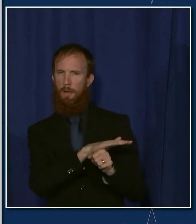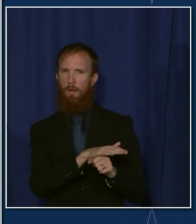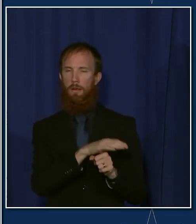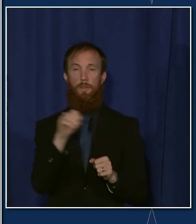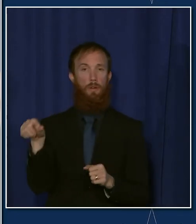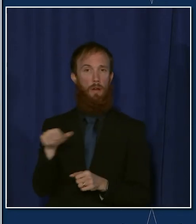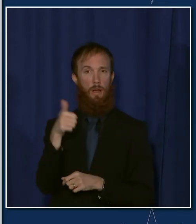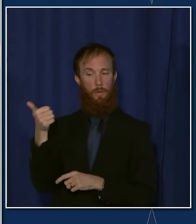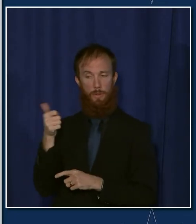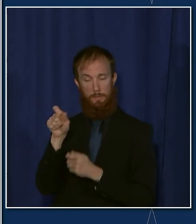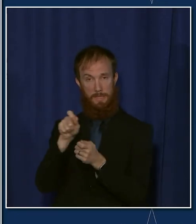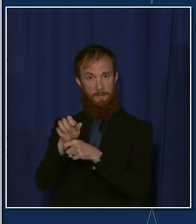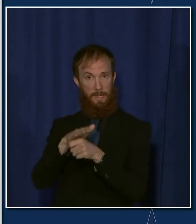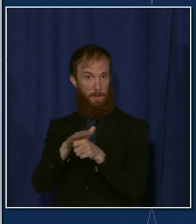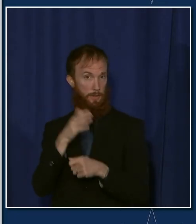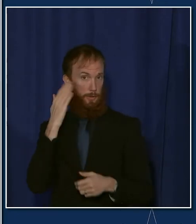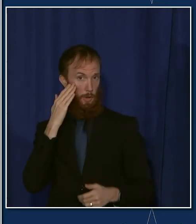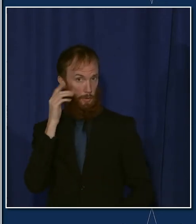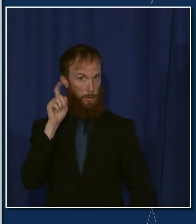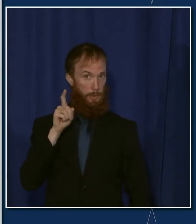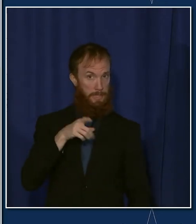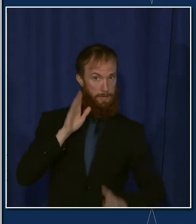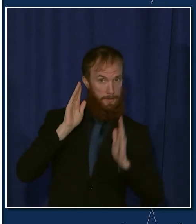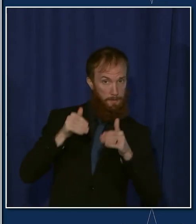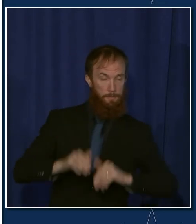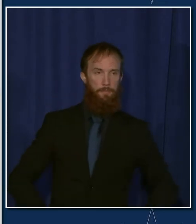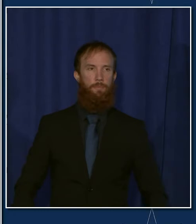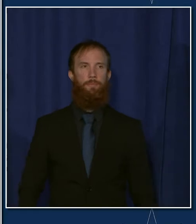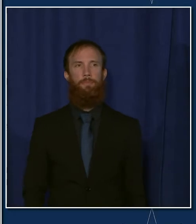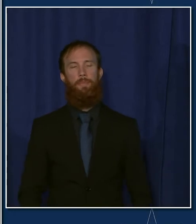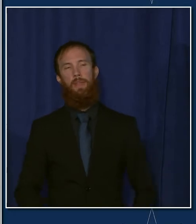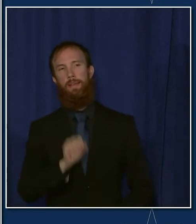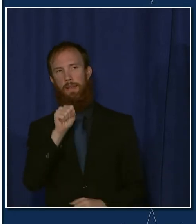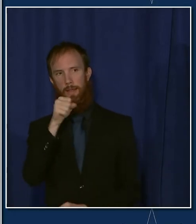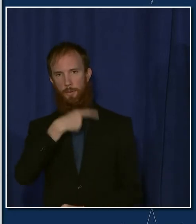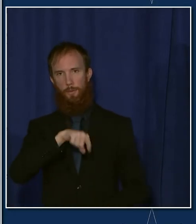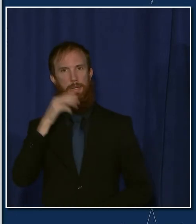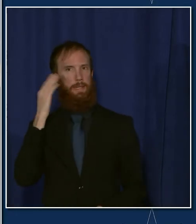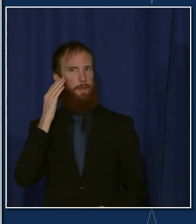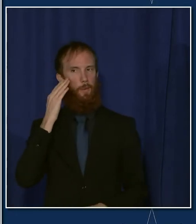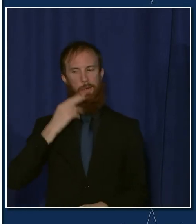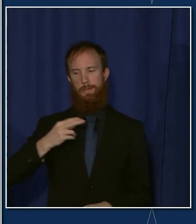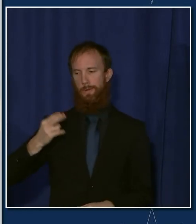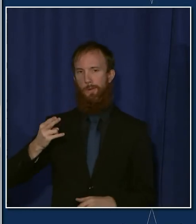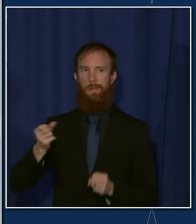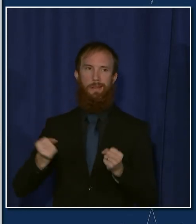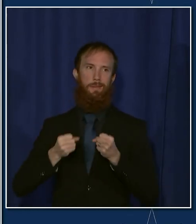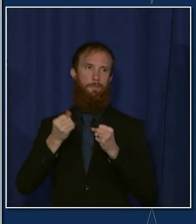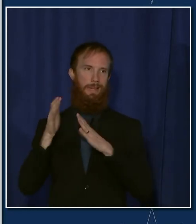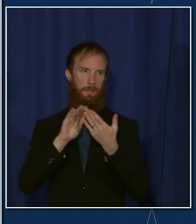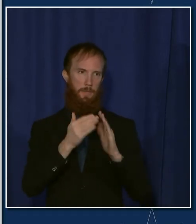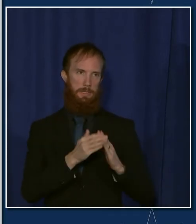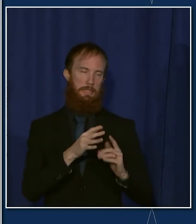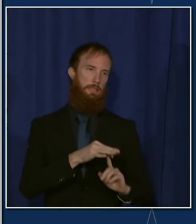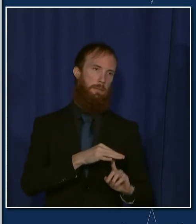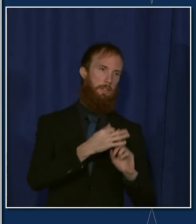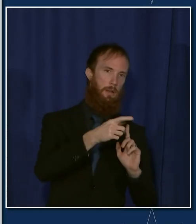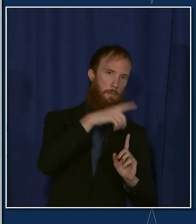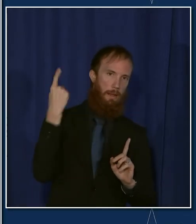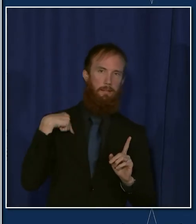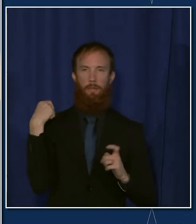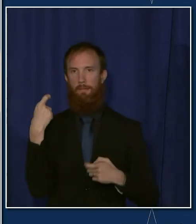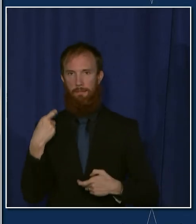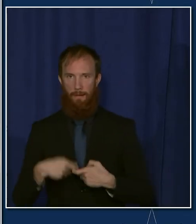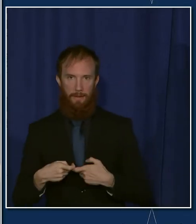already know that you need to target? Yes, we know historically in many of our communities, especially in our Black communities as well as our Latinx communities,